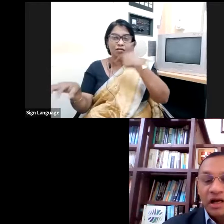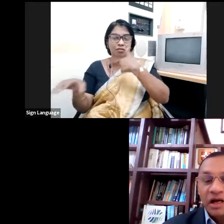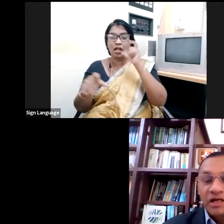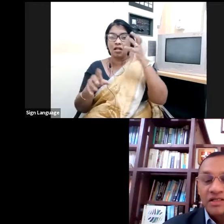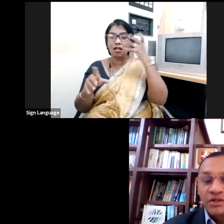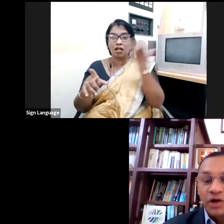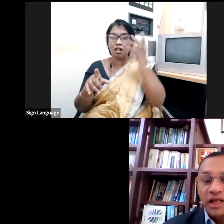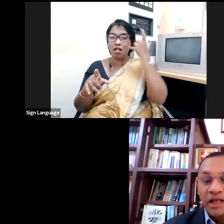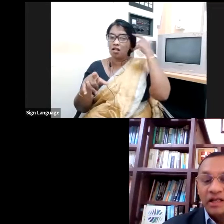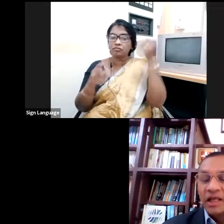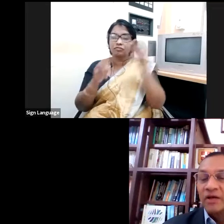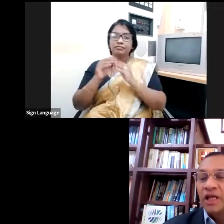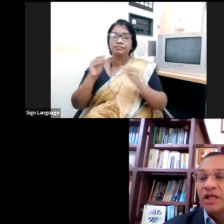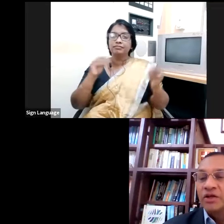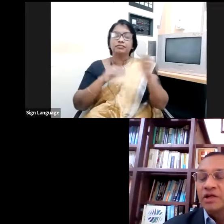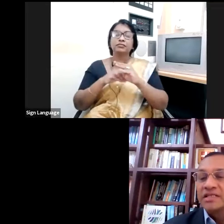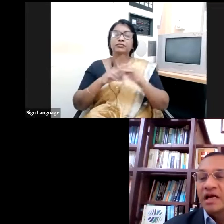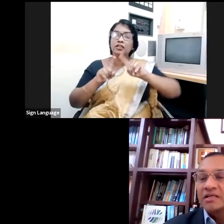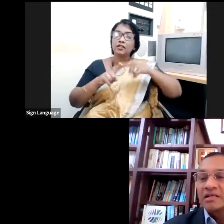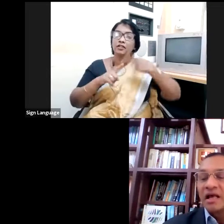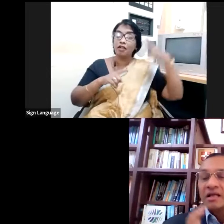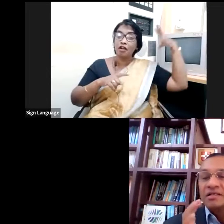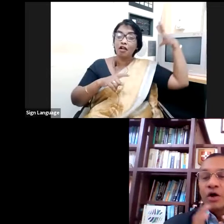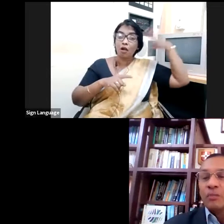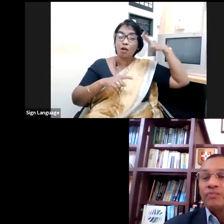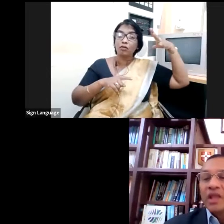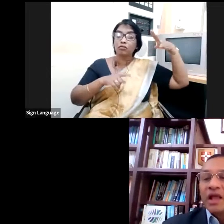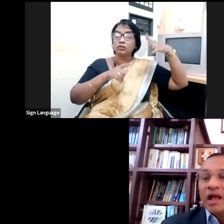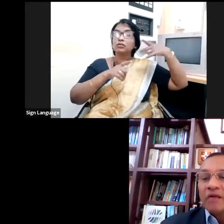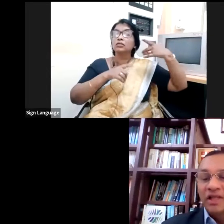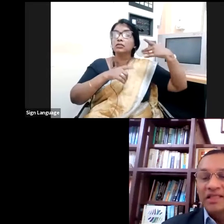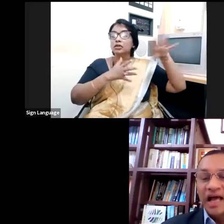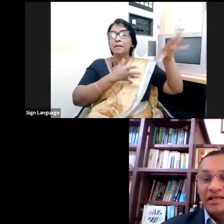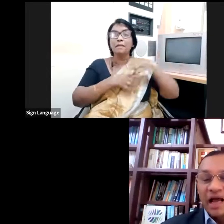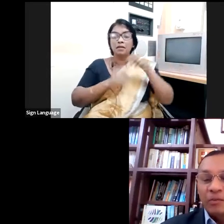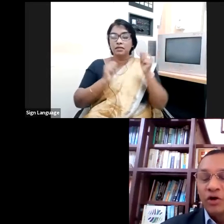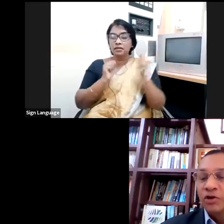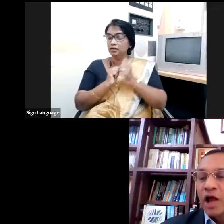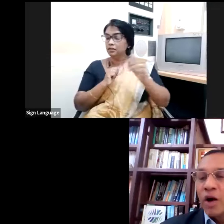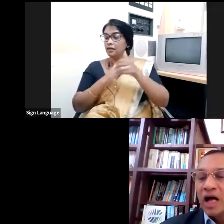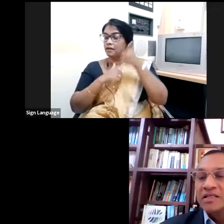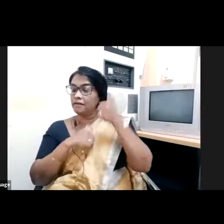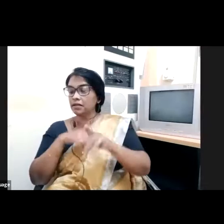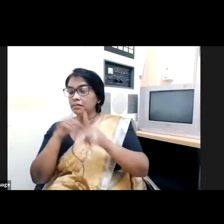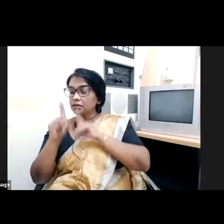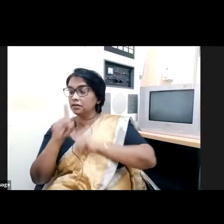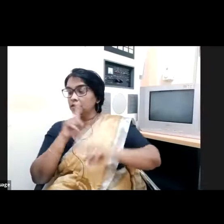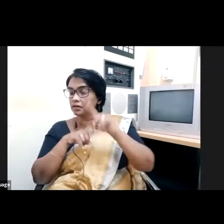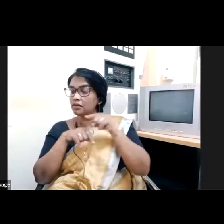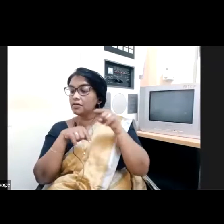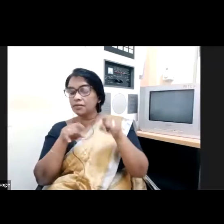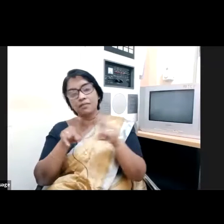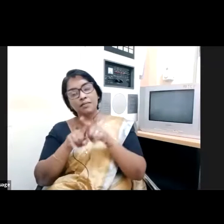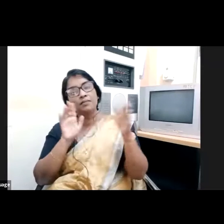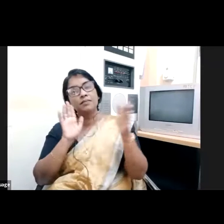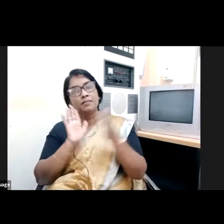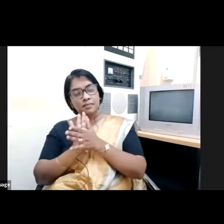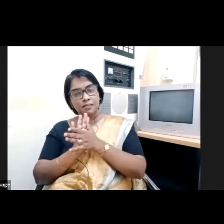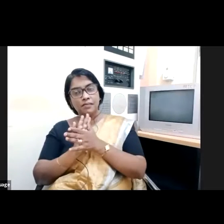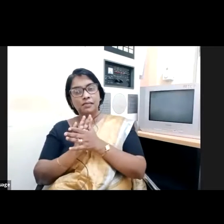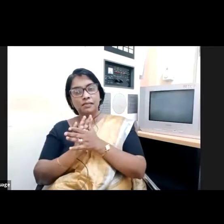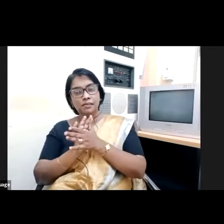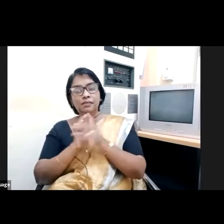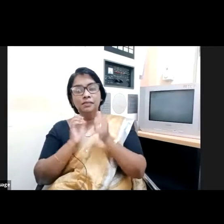important story that we need to discuss. So with that, I'm going to now ask our